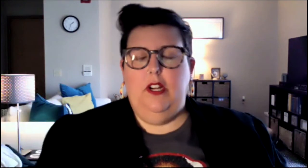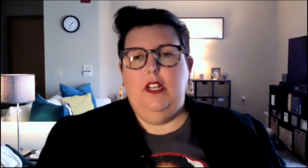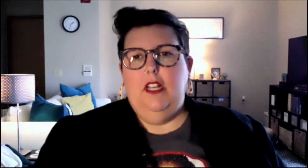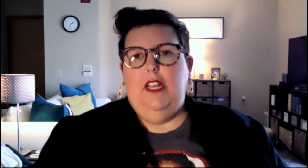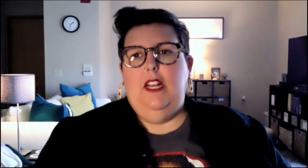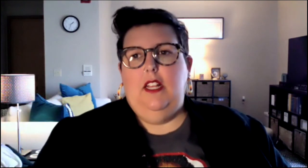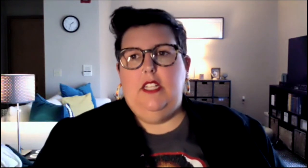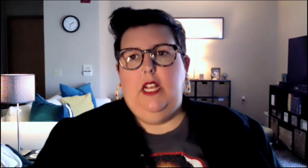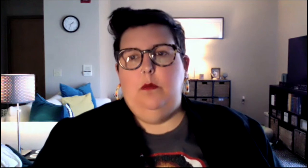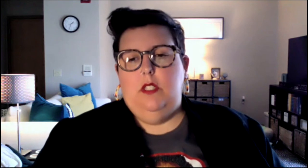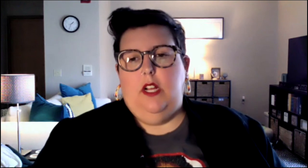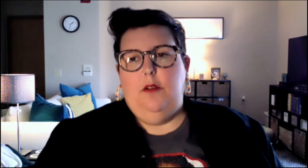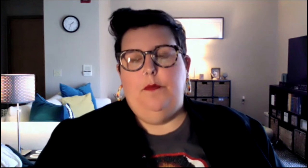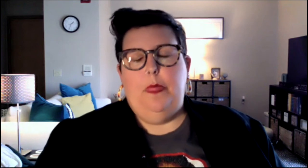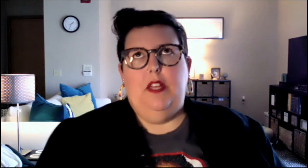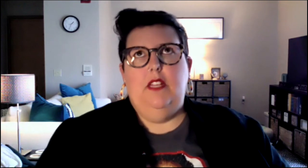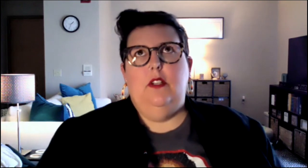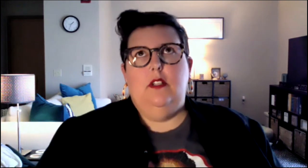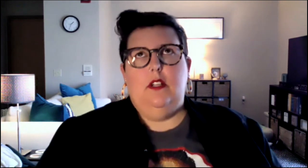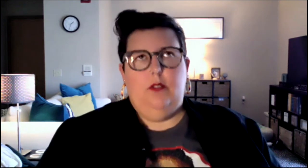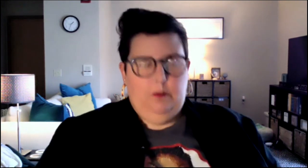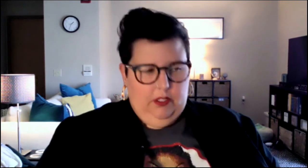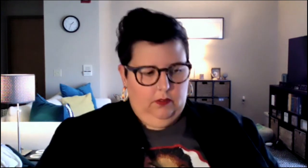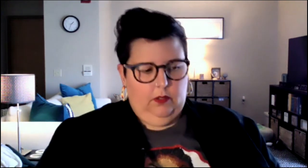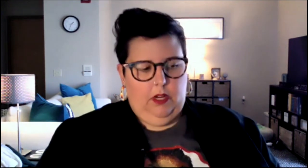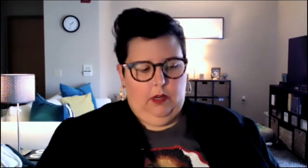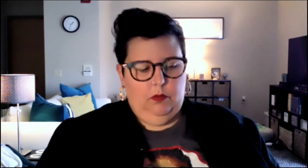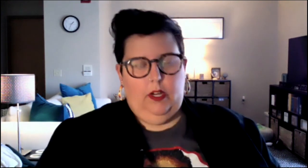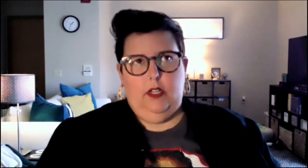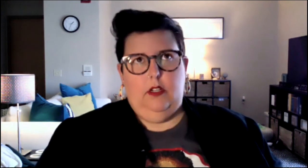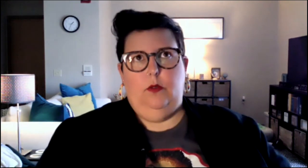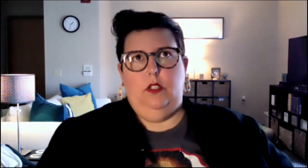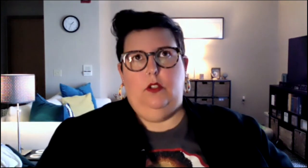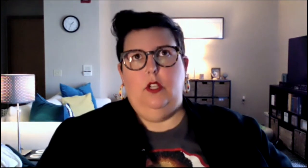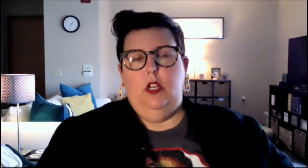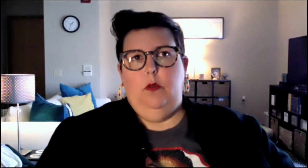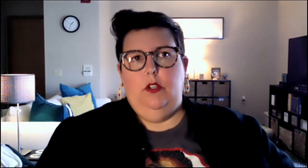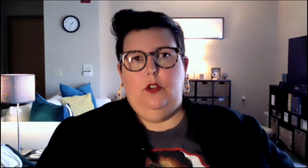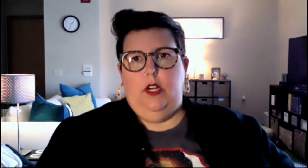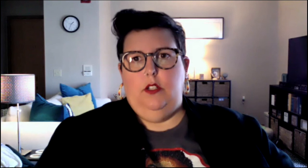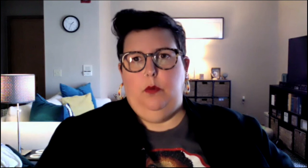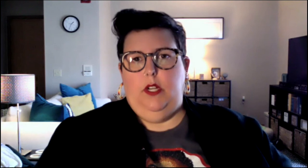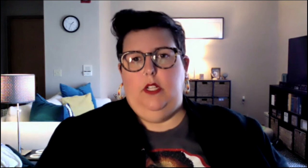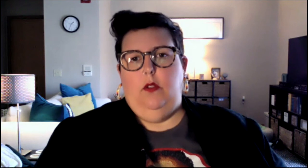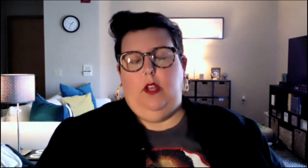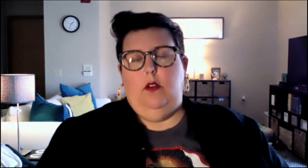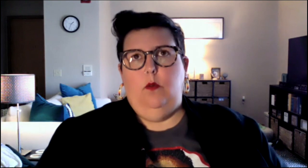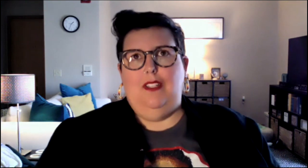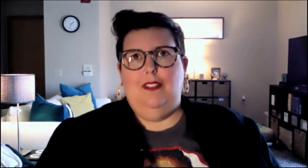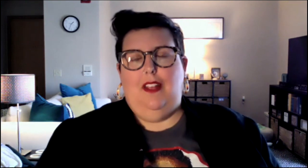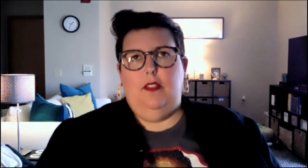category. And a lot of times, even I find myself sometimes when I conduct research, when you're trying to break down